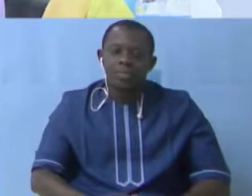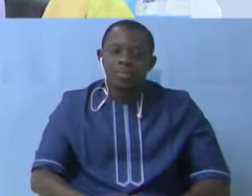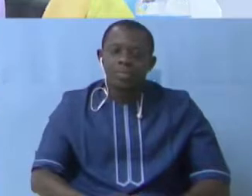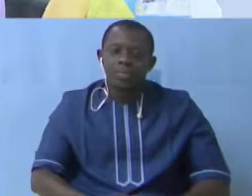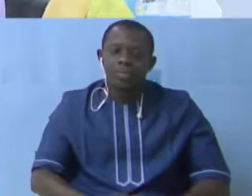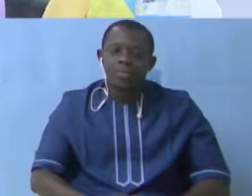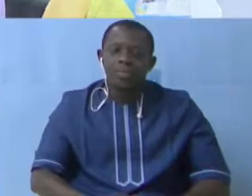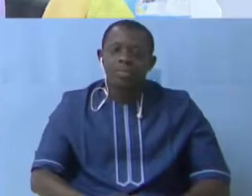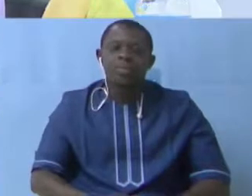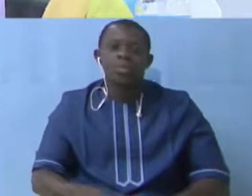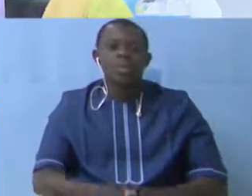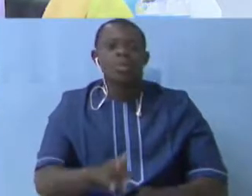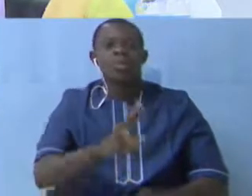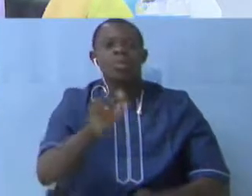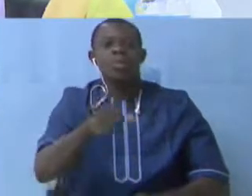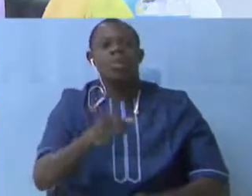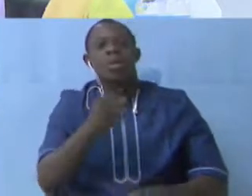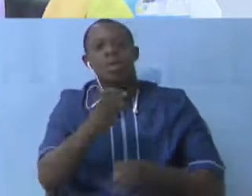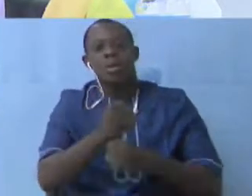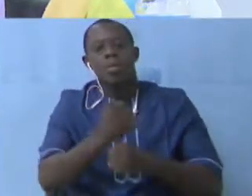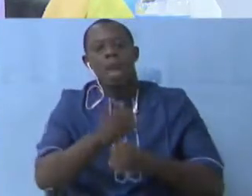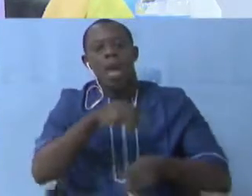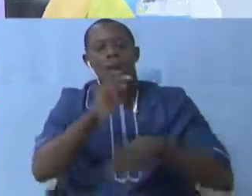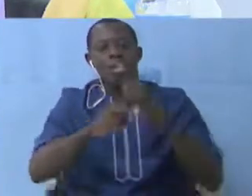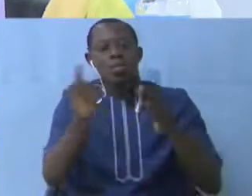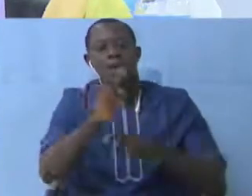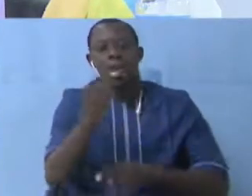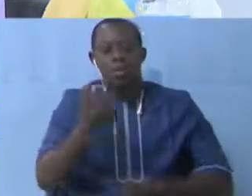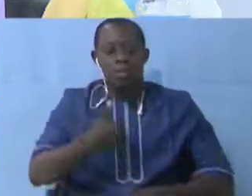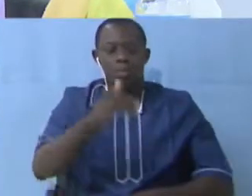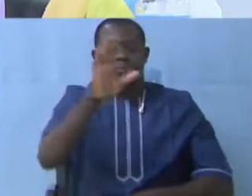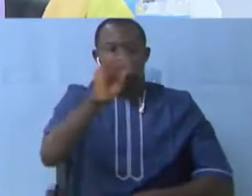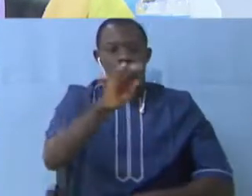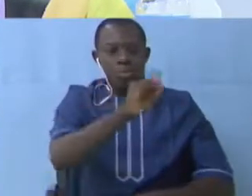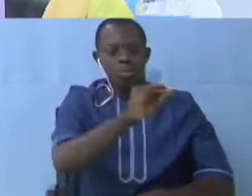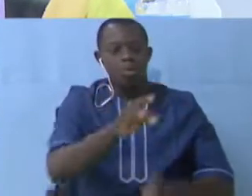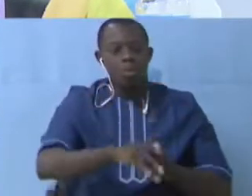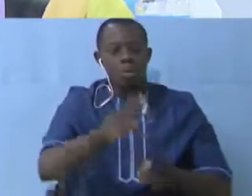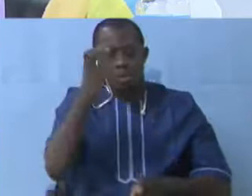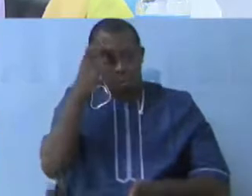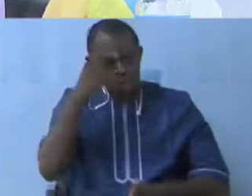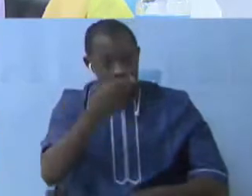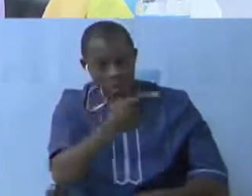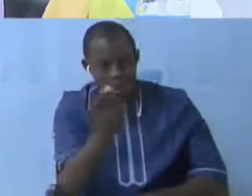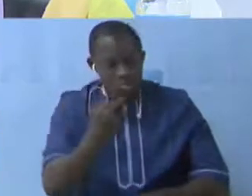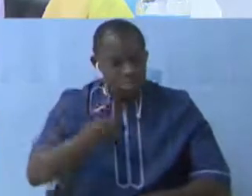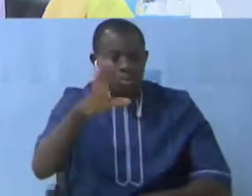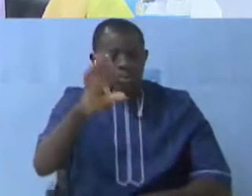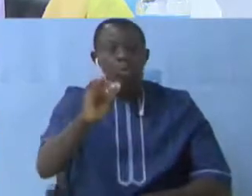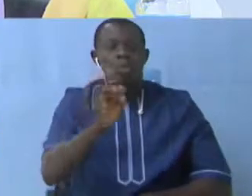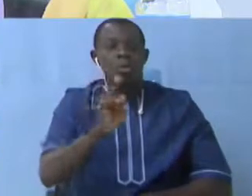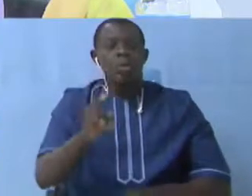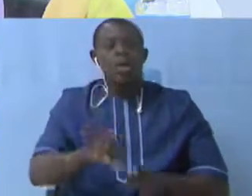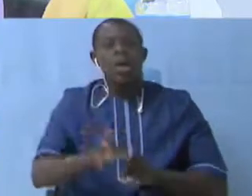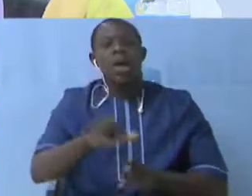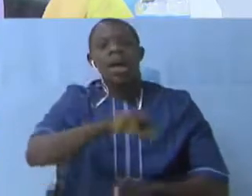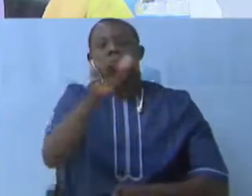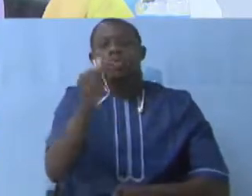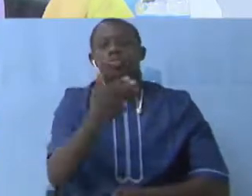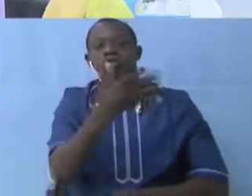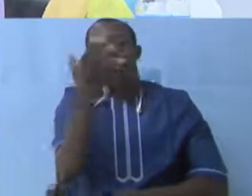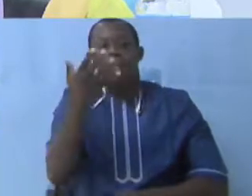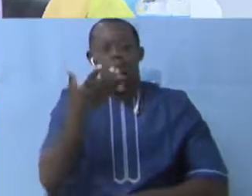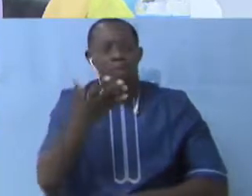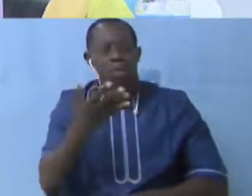what they've done. tey tamit nag ci yenn jamono dana daan métti pour ñu mën a xam nag ñooñu lan lañ def. And some have violated rights